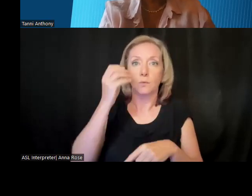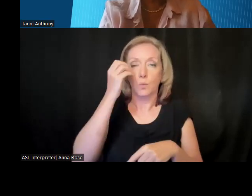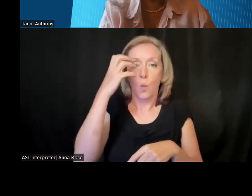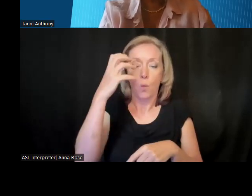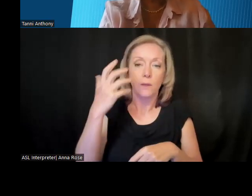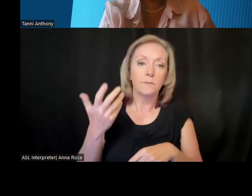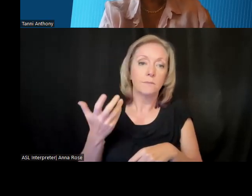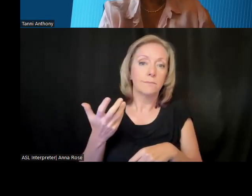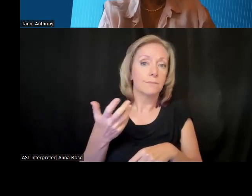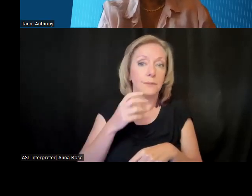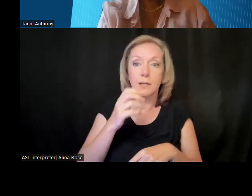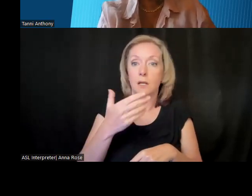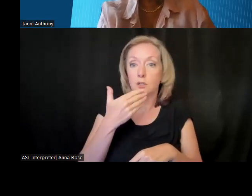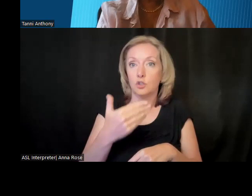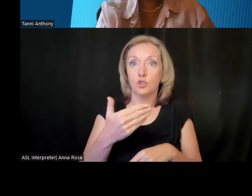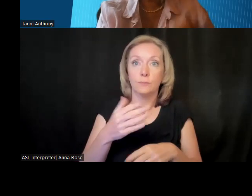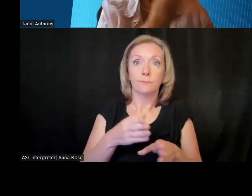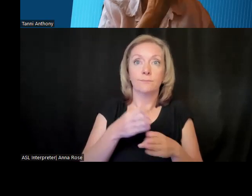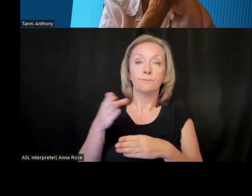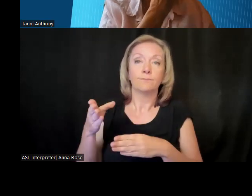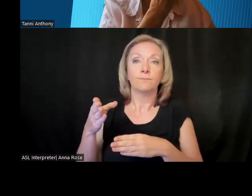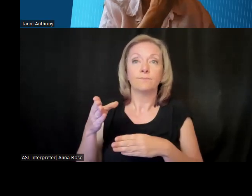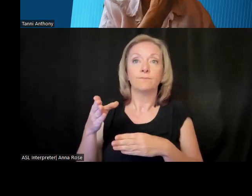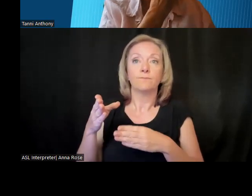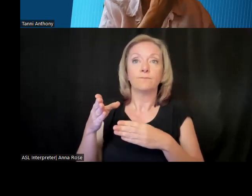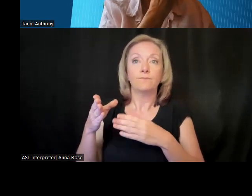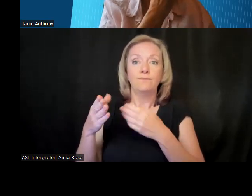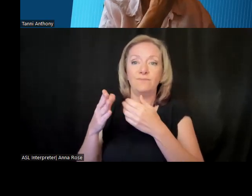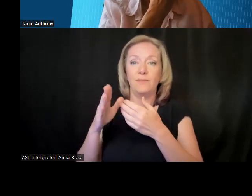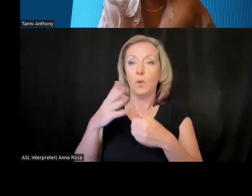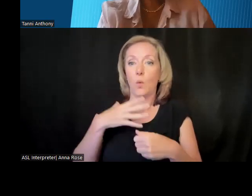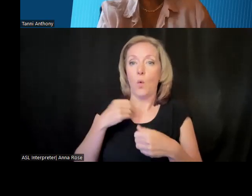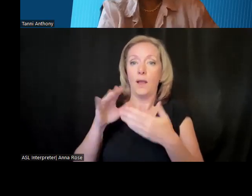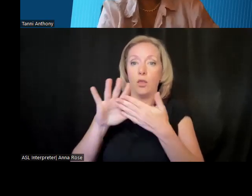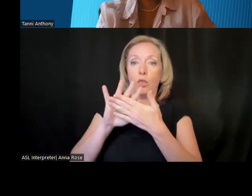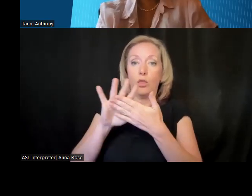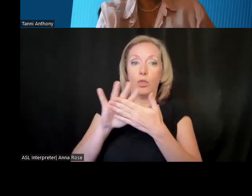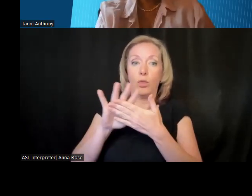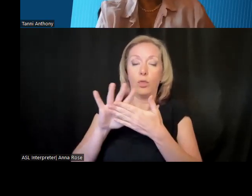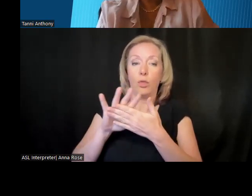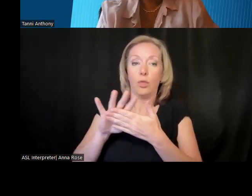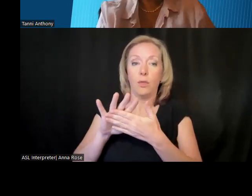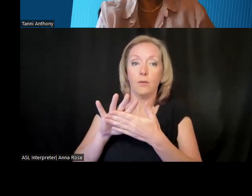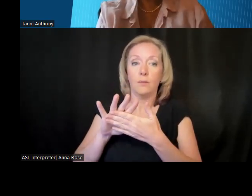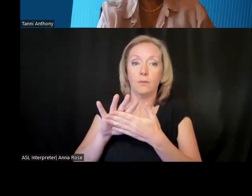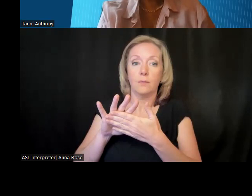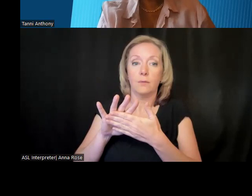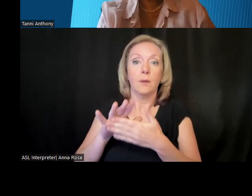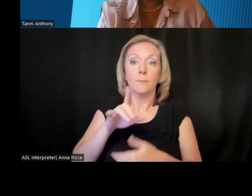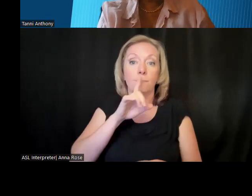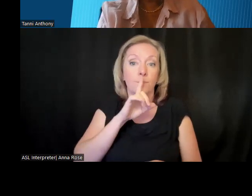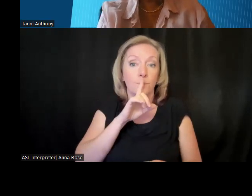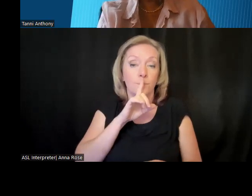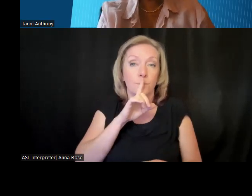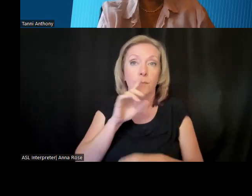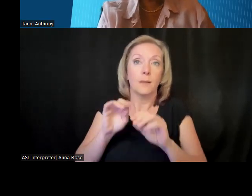eyelid, not okay. We have a child in the far right on the upper who has an opacity. We're not going to diagnose that,